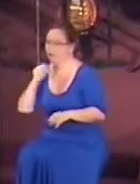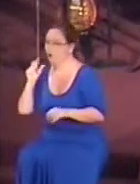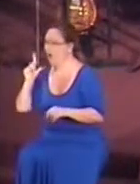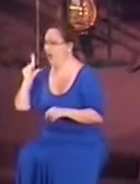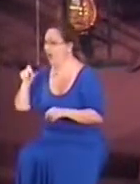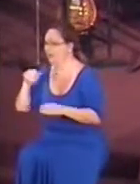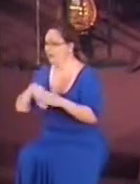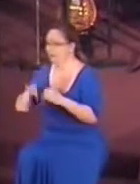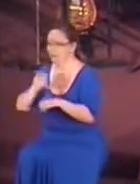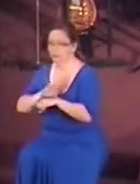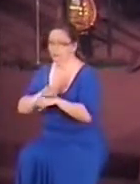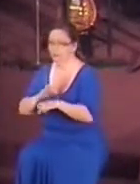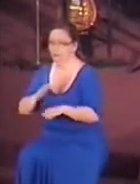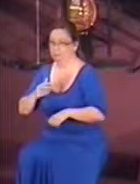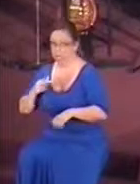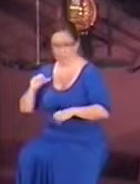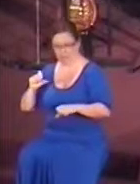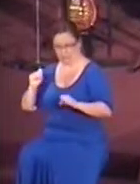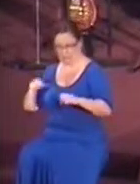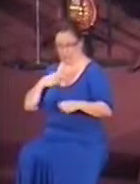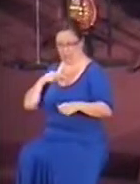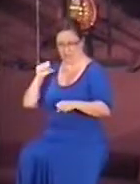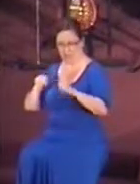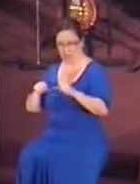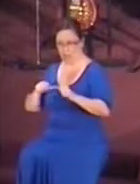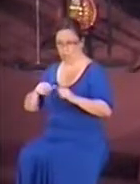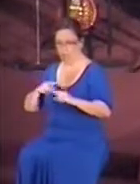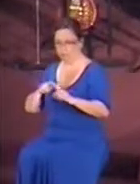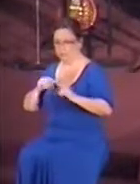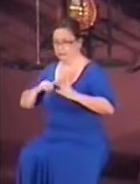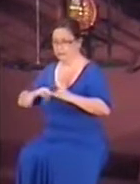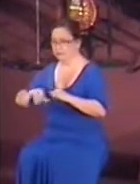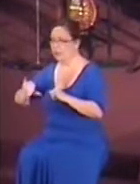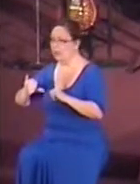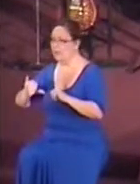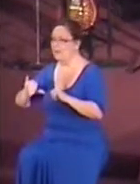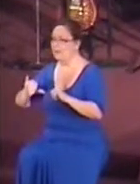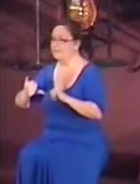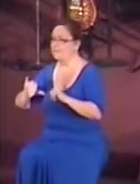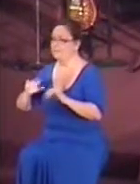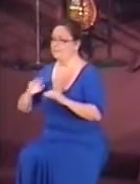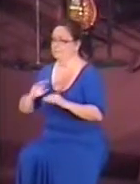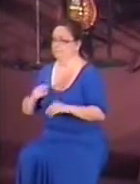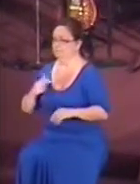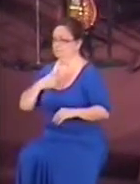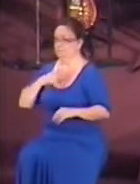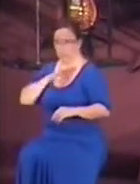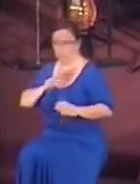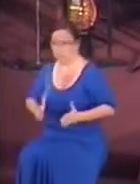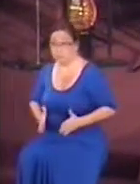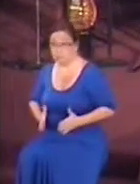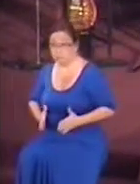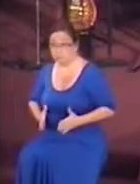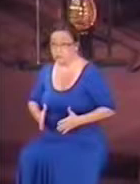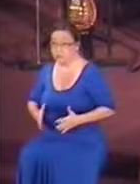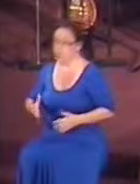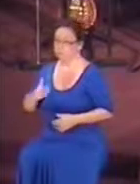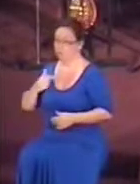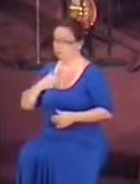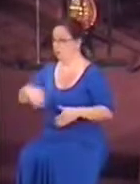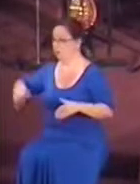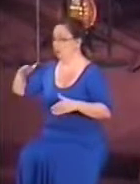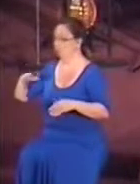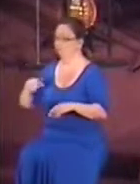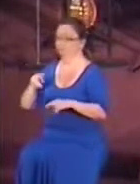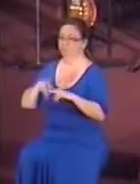church. Am I allowed to doubt and still be a Christian? And I don't know about you, but my upbringing was basically this. You sit there, you keep